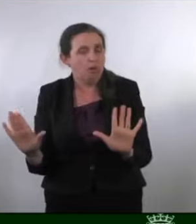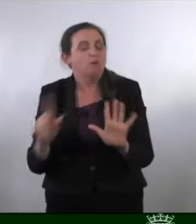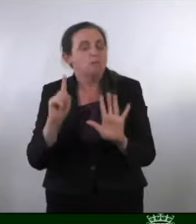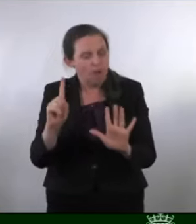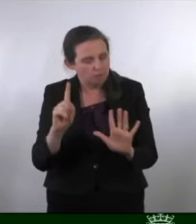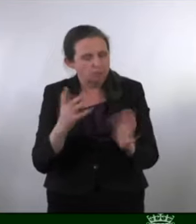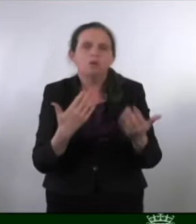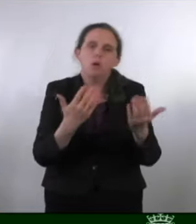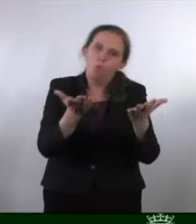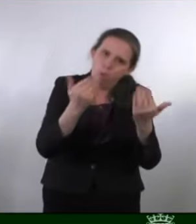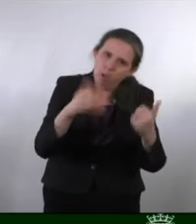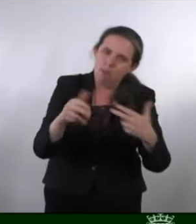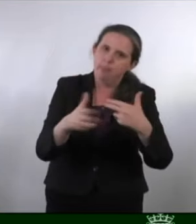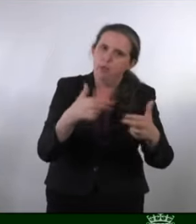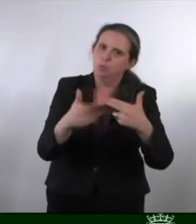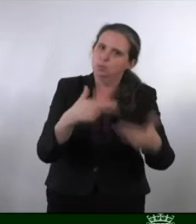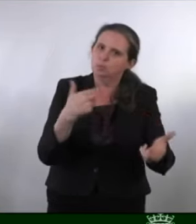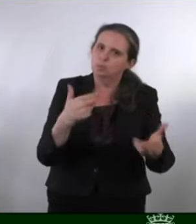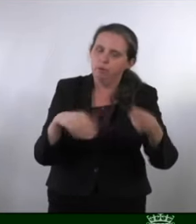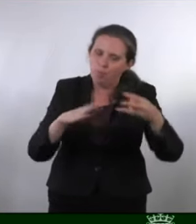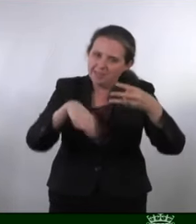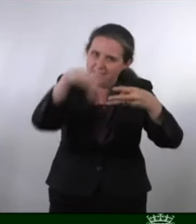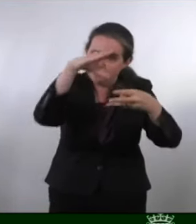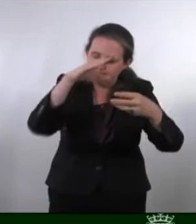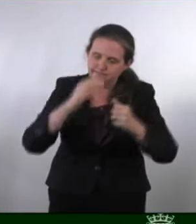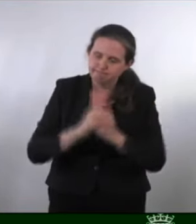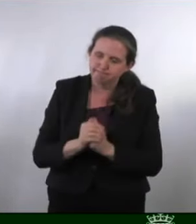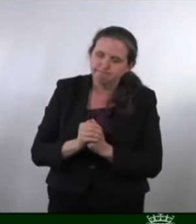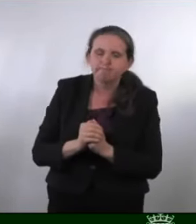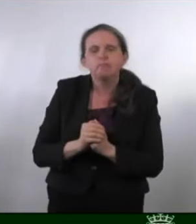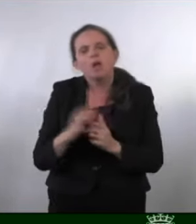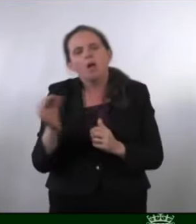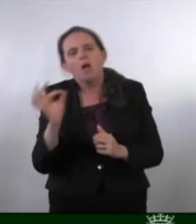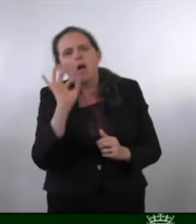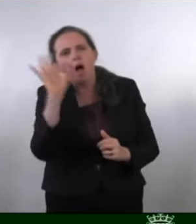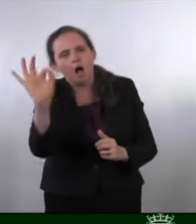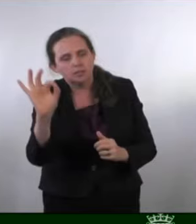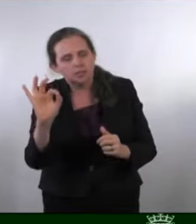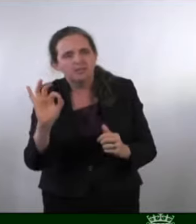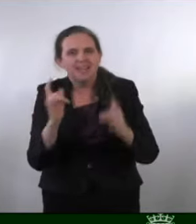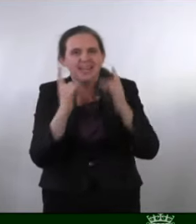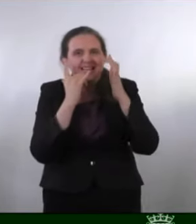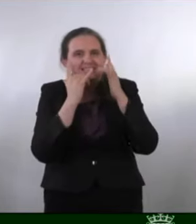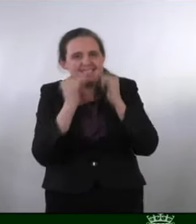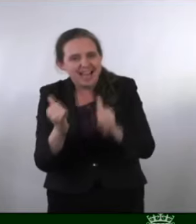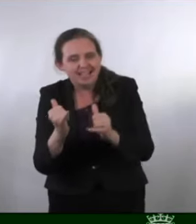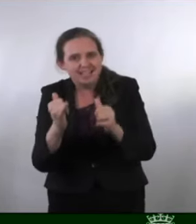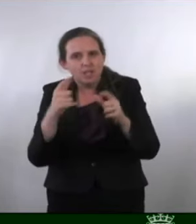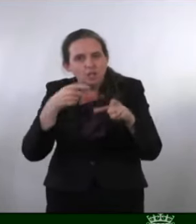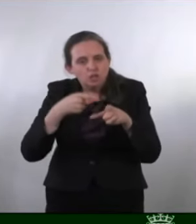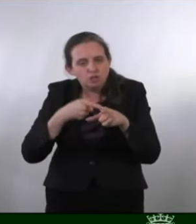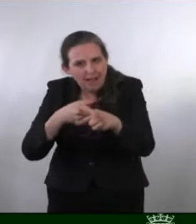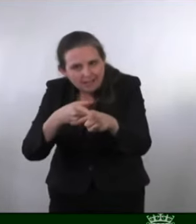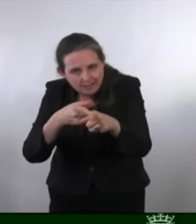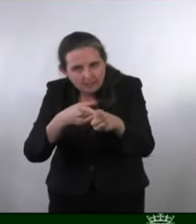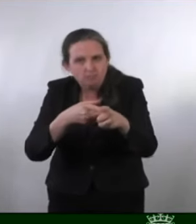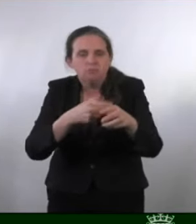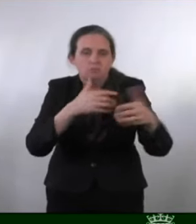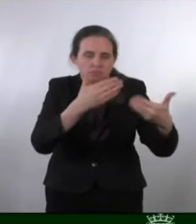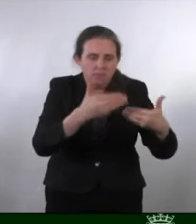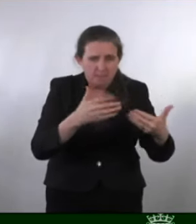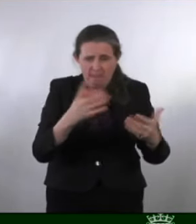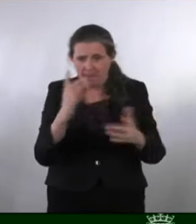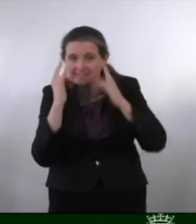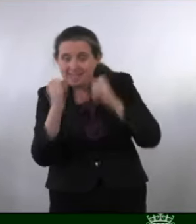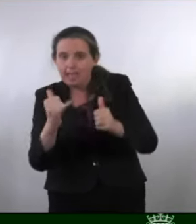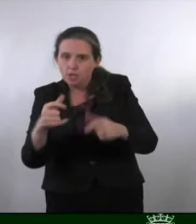main weapon the government has is test and trace. Can I suggest test and quick result is equally